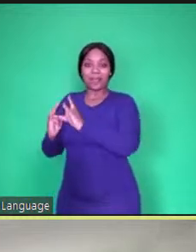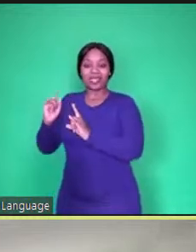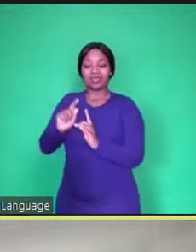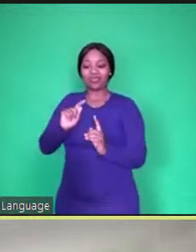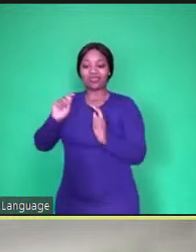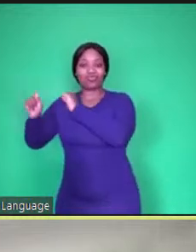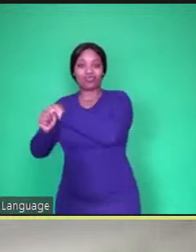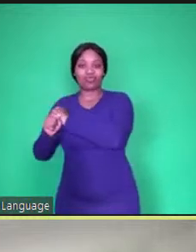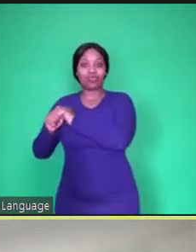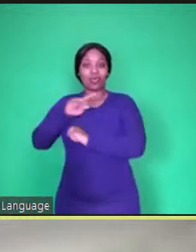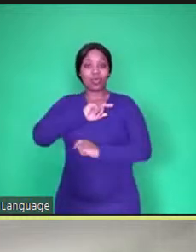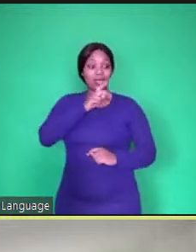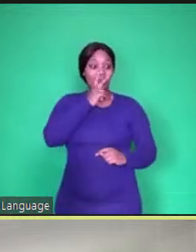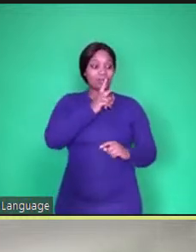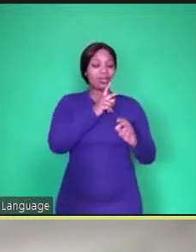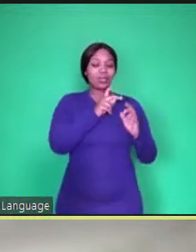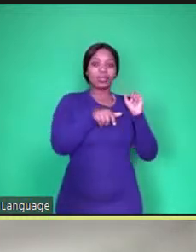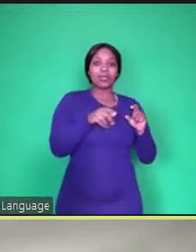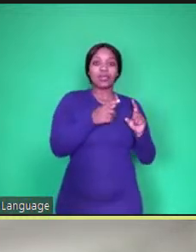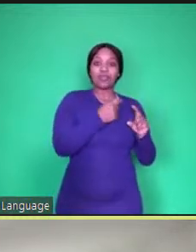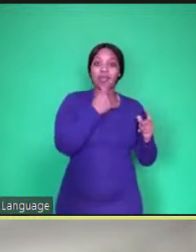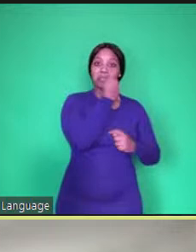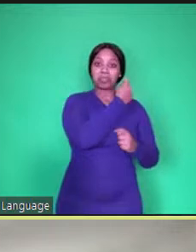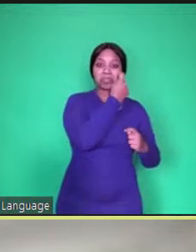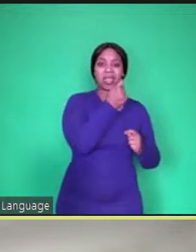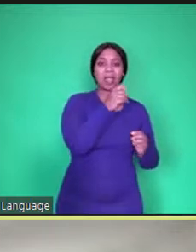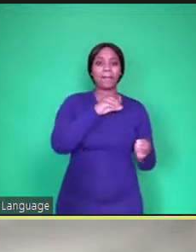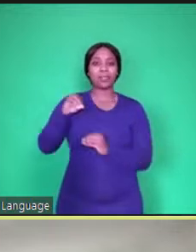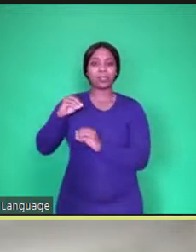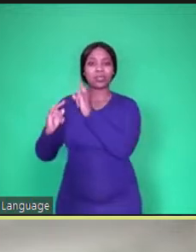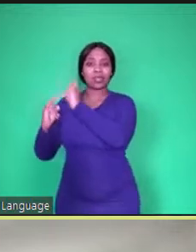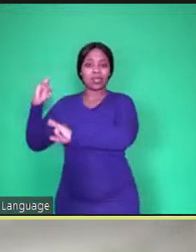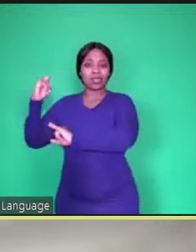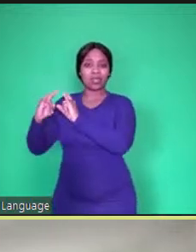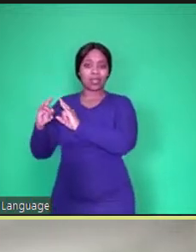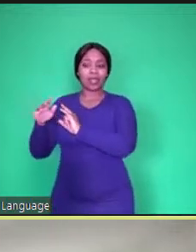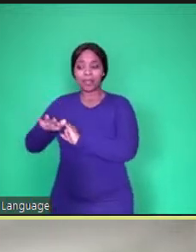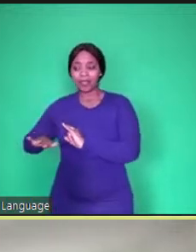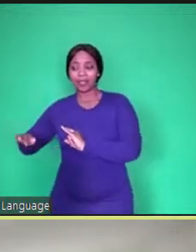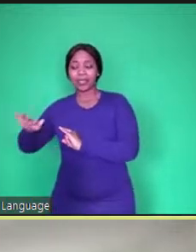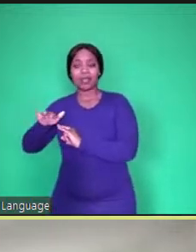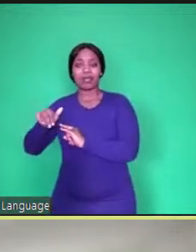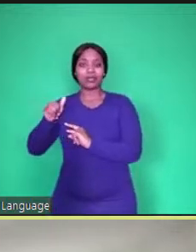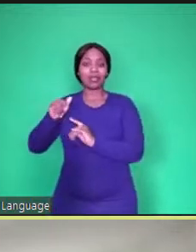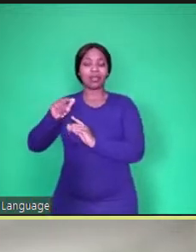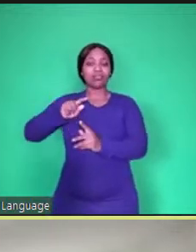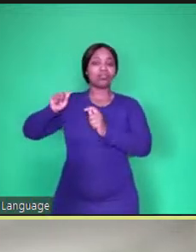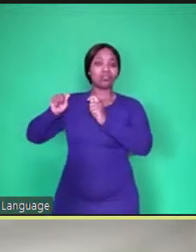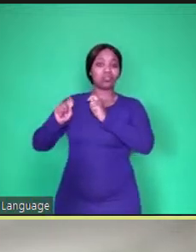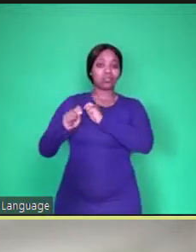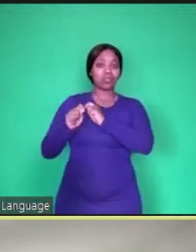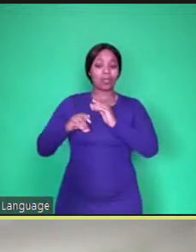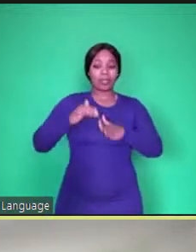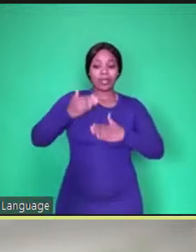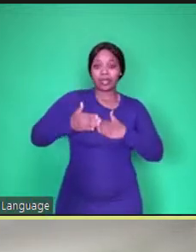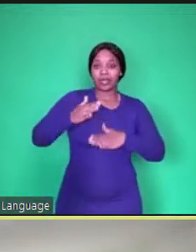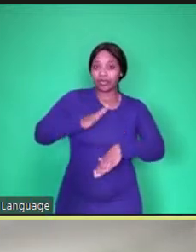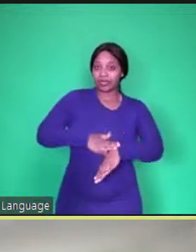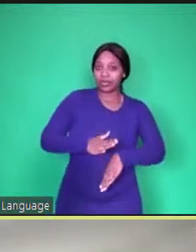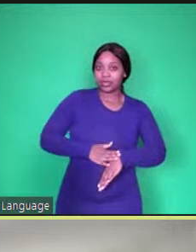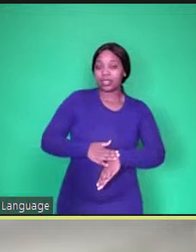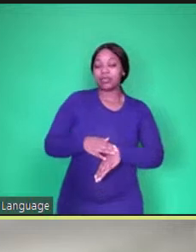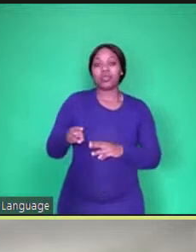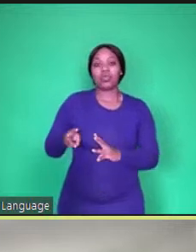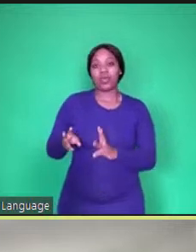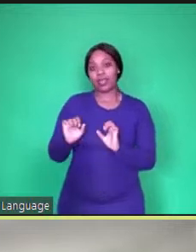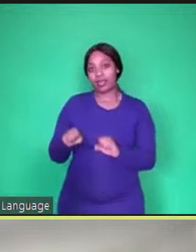a rural to urban area in its sort of entirety only by the end of the period, which is in wave 5. And you can see